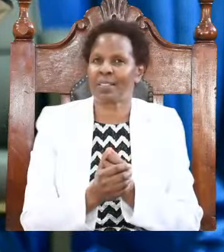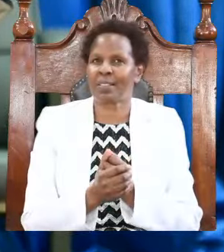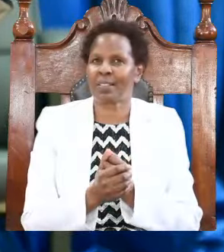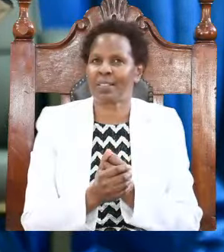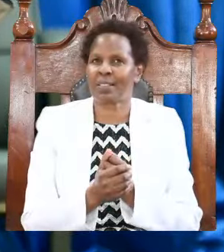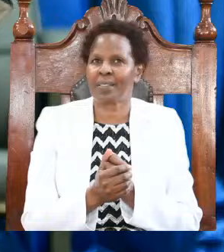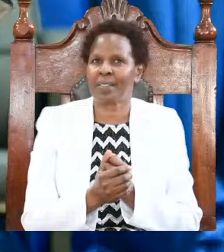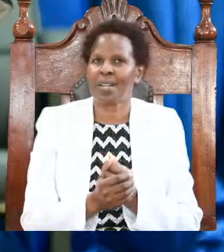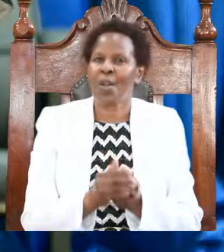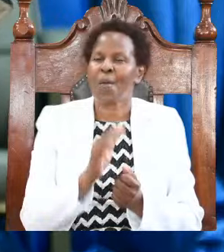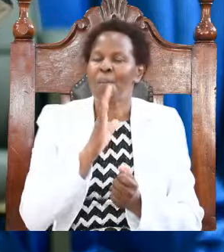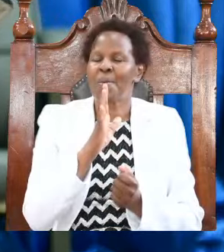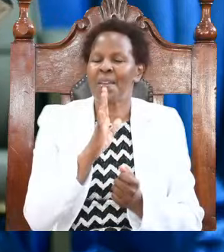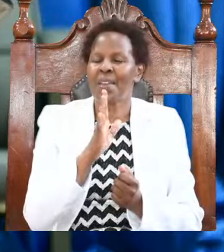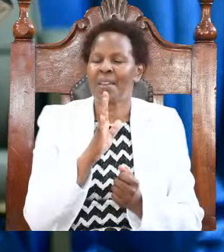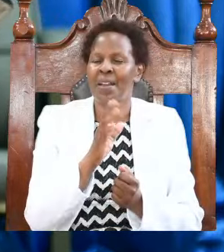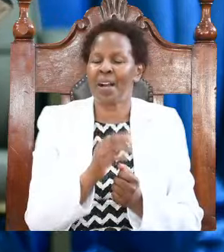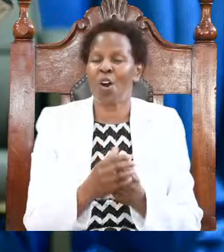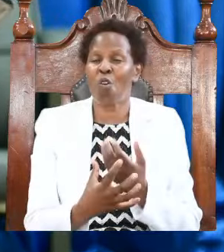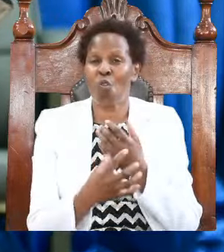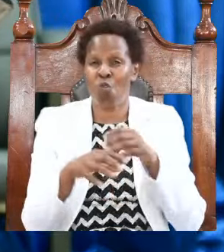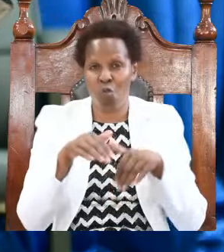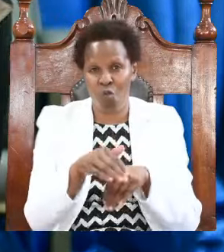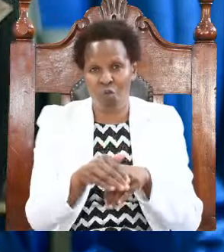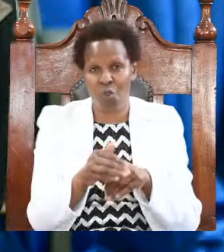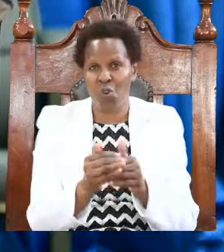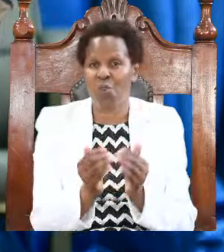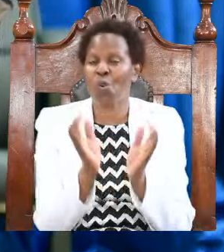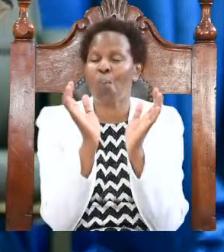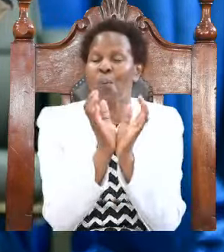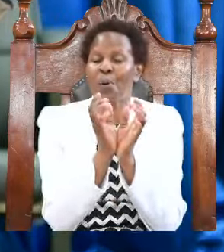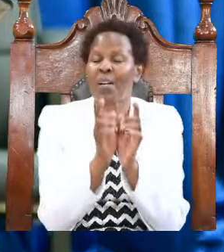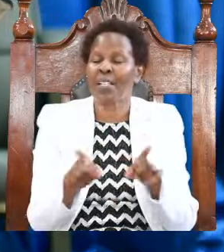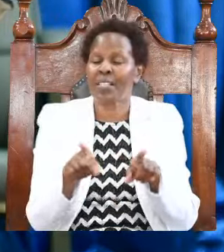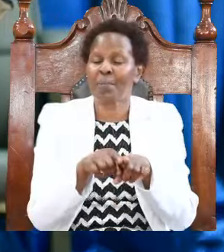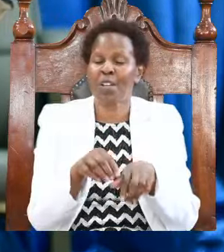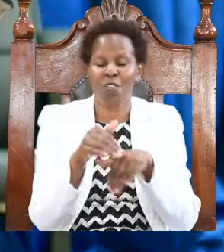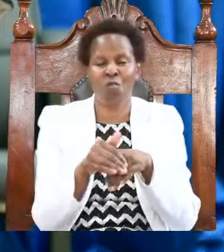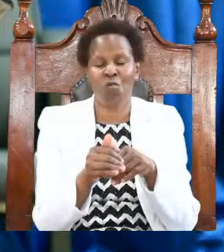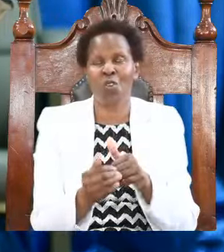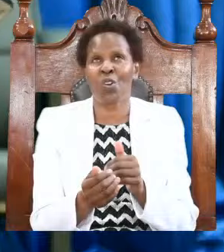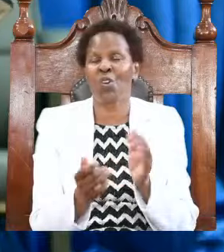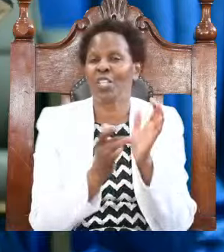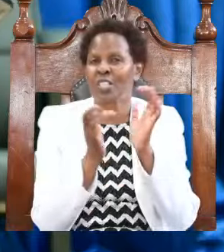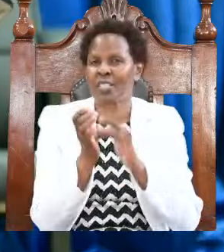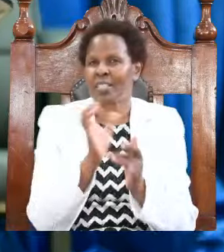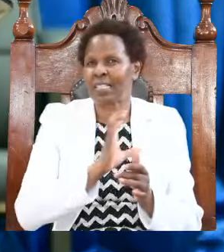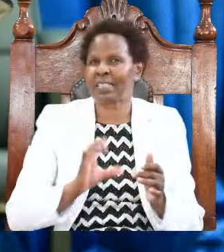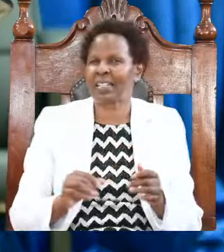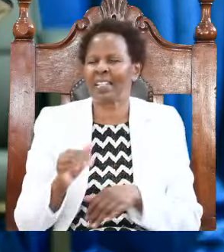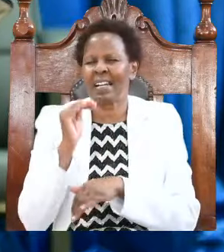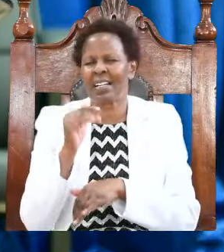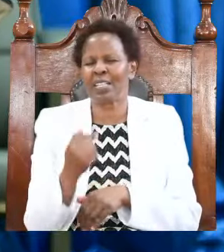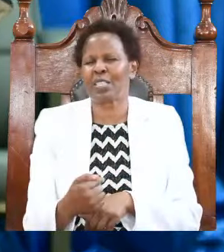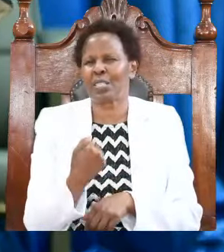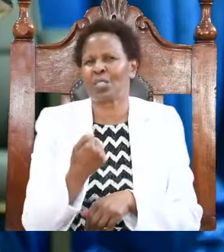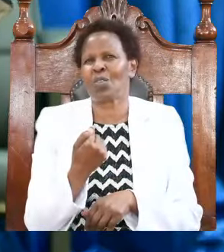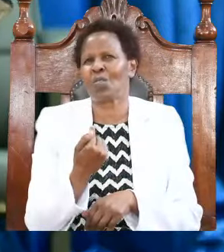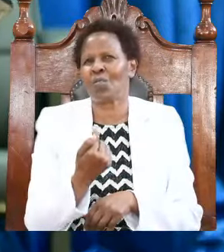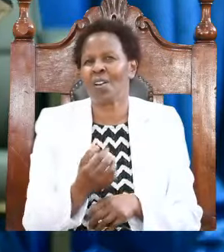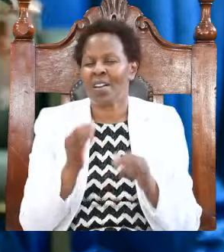be imitators of me as I imitate Jesus Christ. And I keep on asking myself one question.